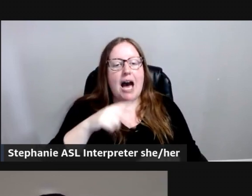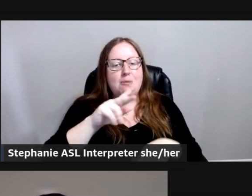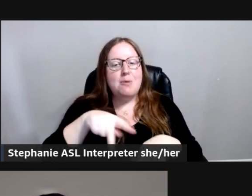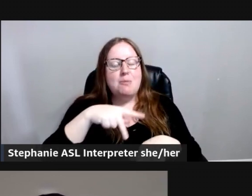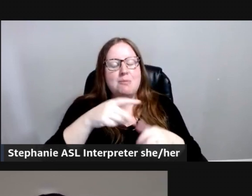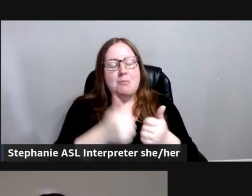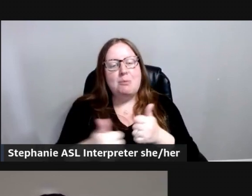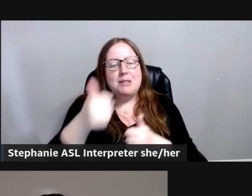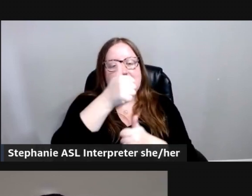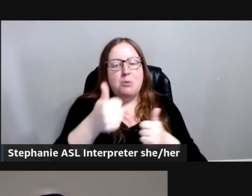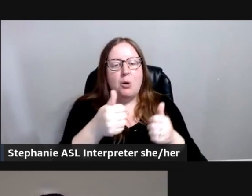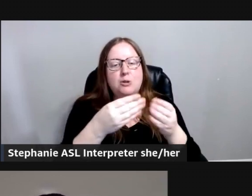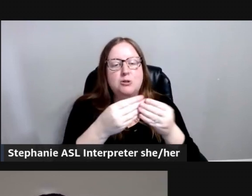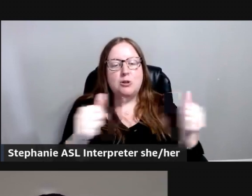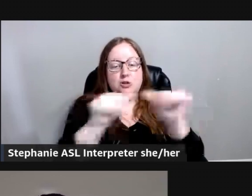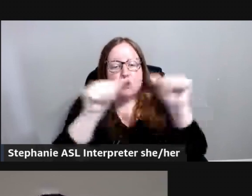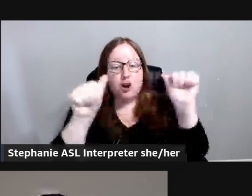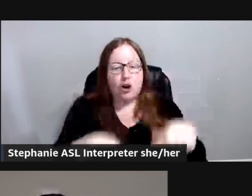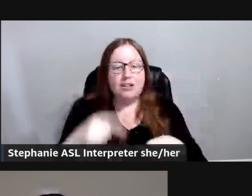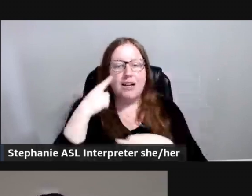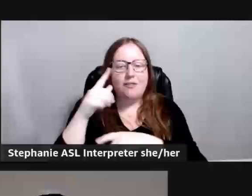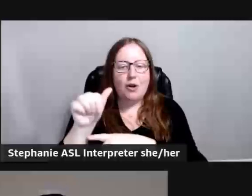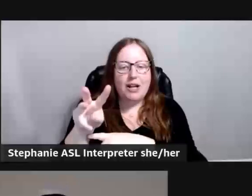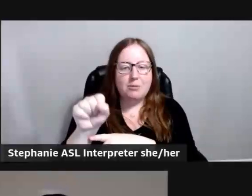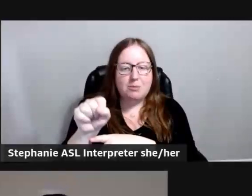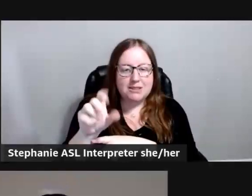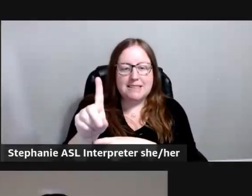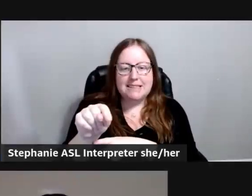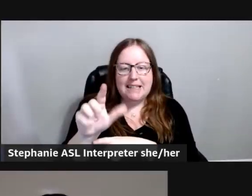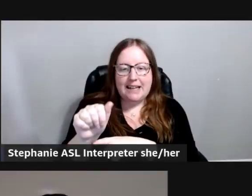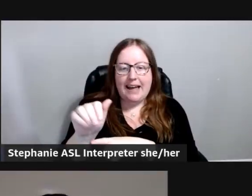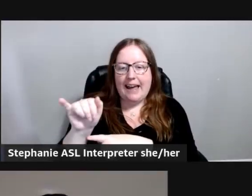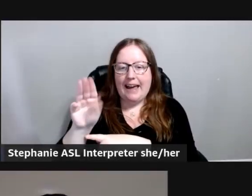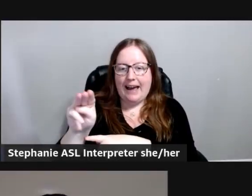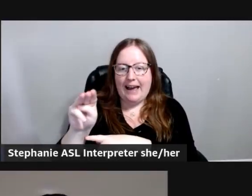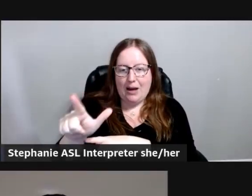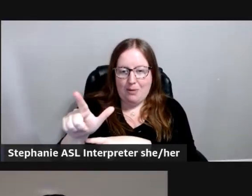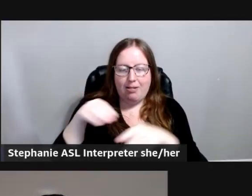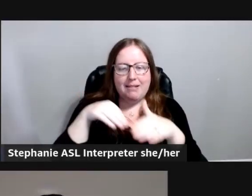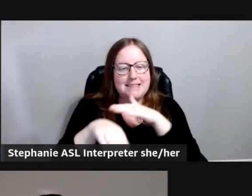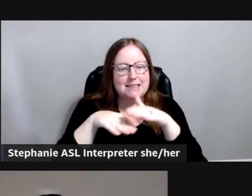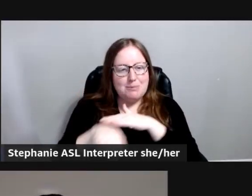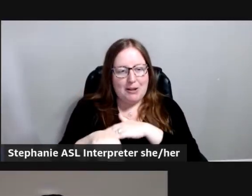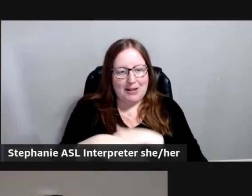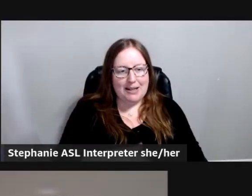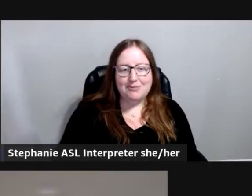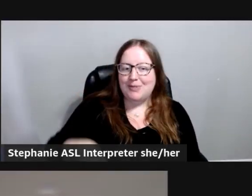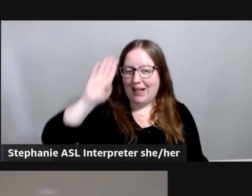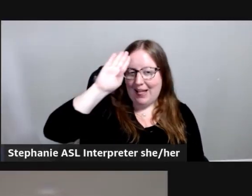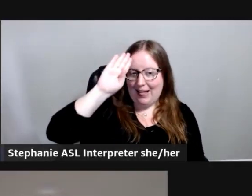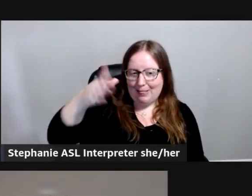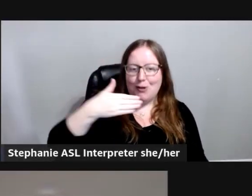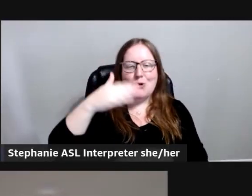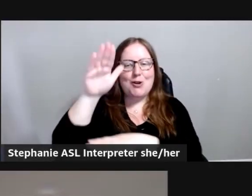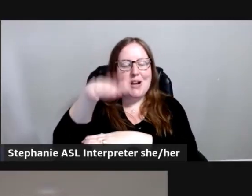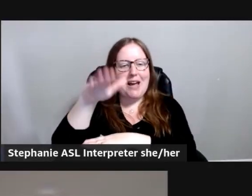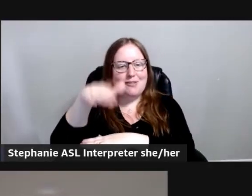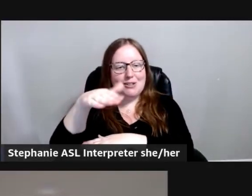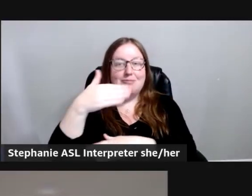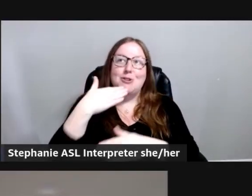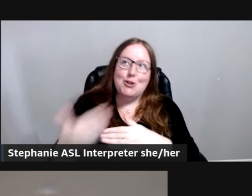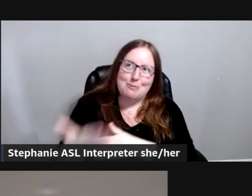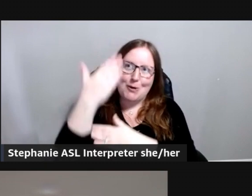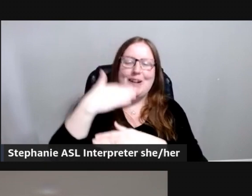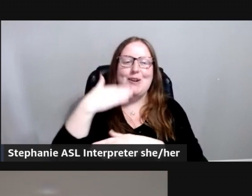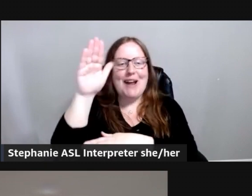solution architect at AWS focusing on data, AI, ML, and sustainability. Sandeep? Hey, good afternoon, good morning, good